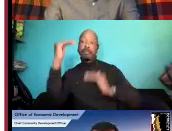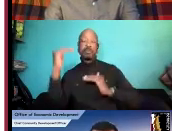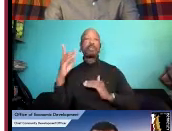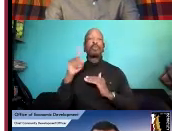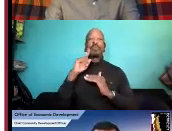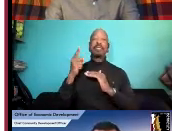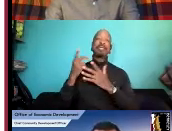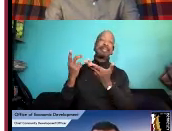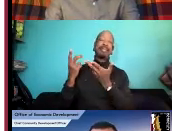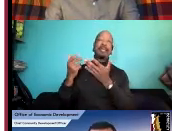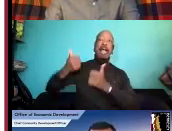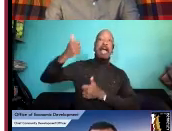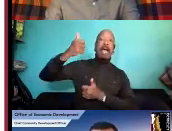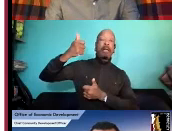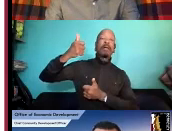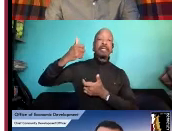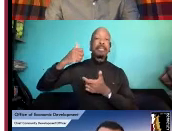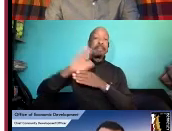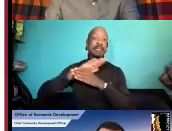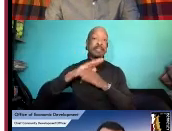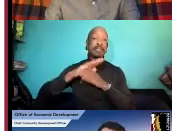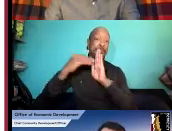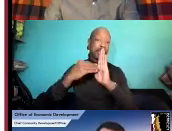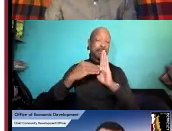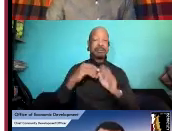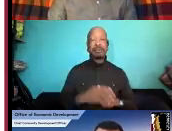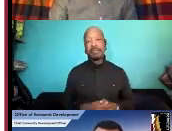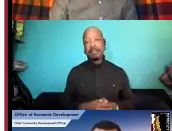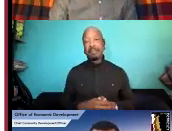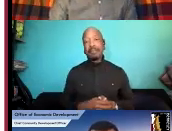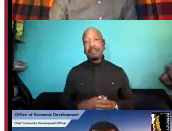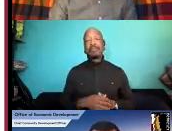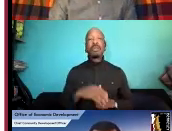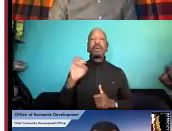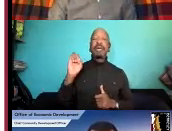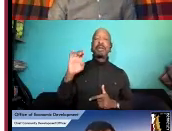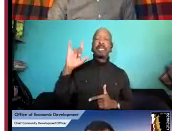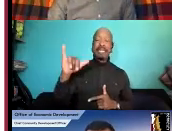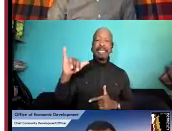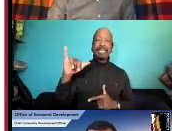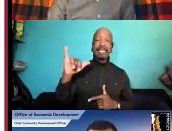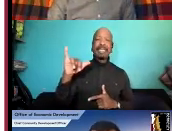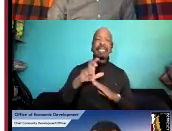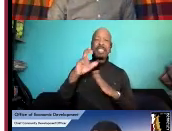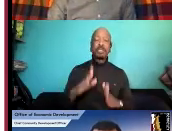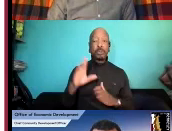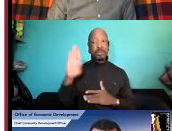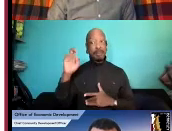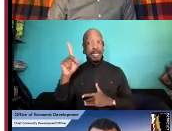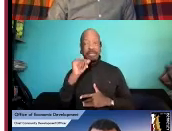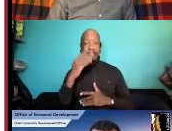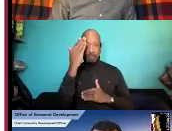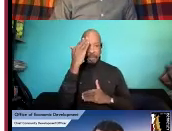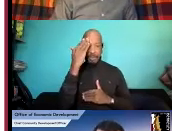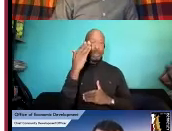models because it's difficult to get startup capital. Equity investors and banks are usually unfamiliar